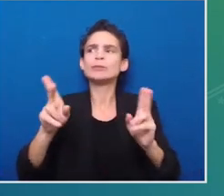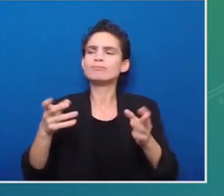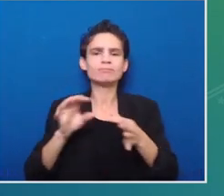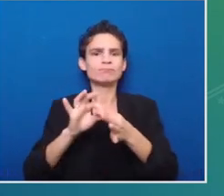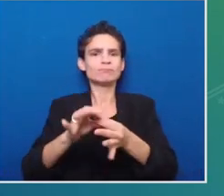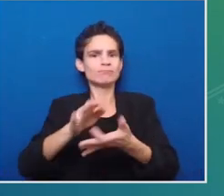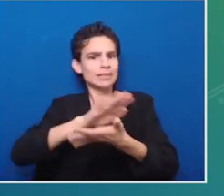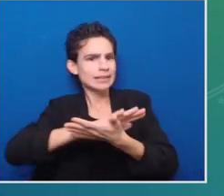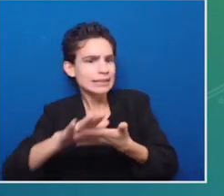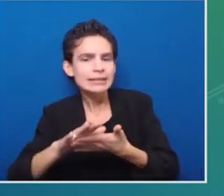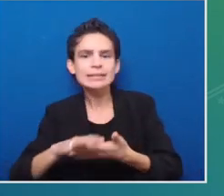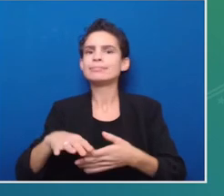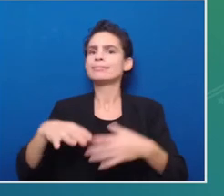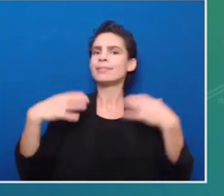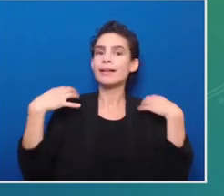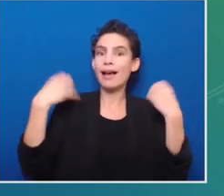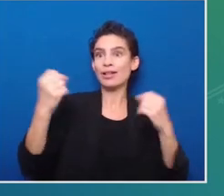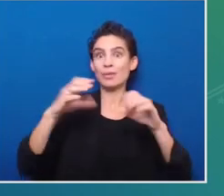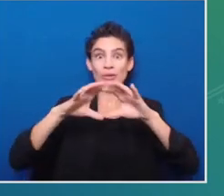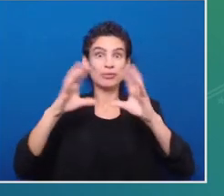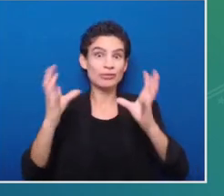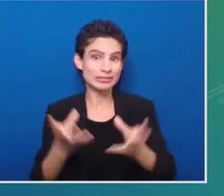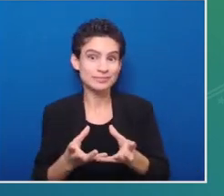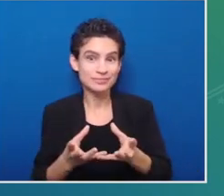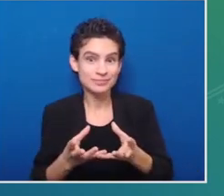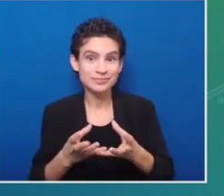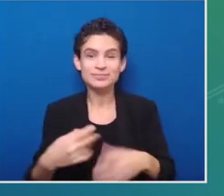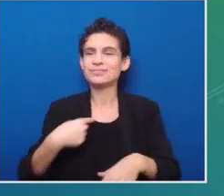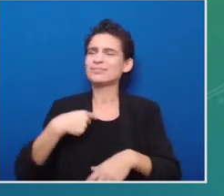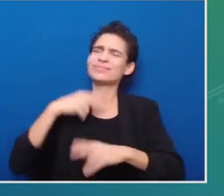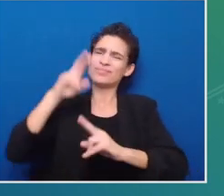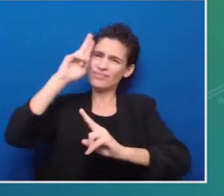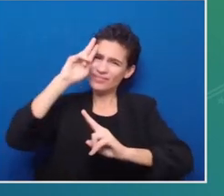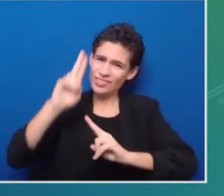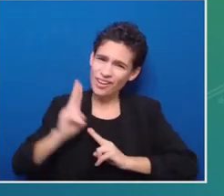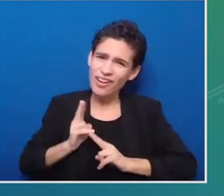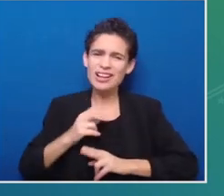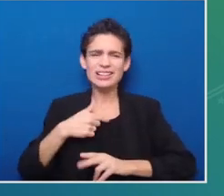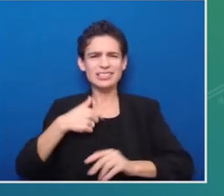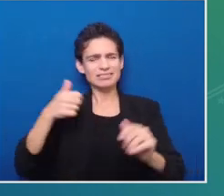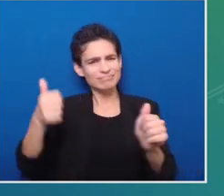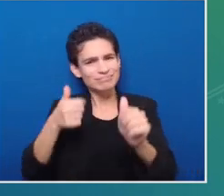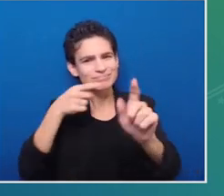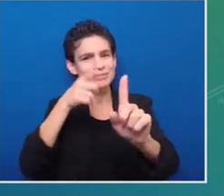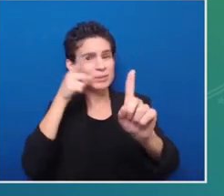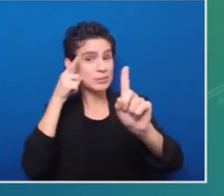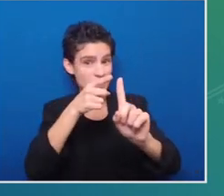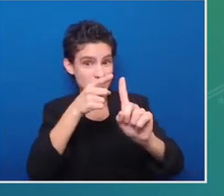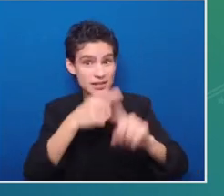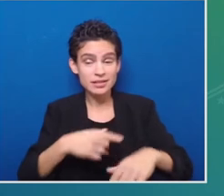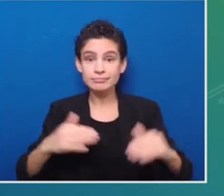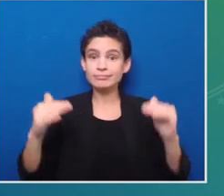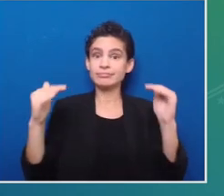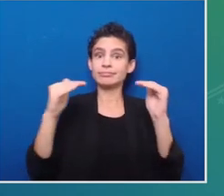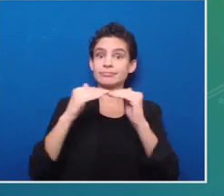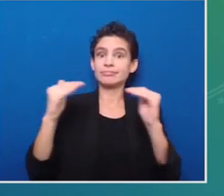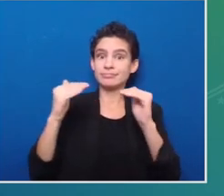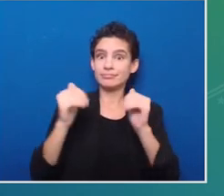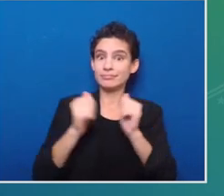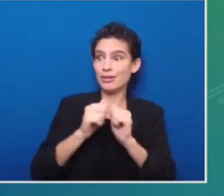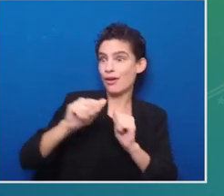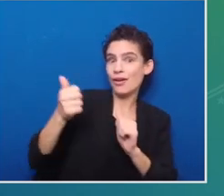cleaner, healthier world. Now, I'm honored to pursue those goals alongside leaders who